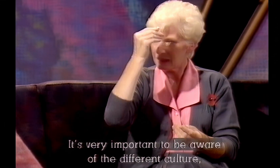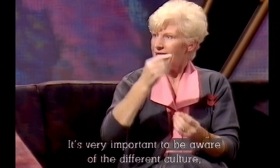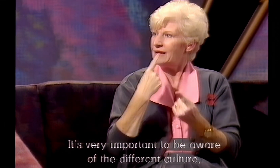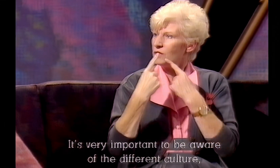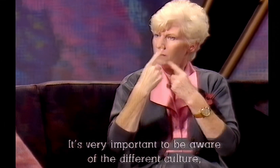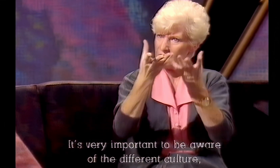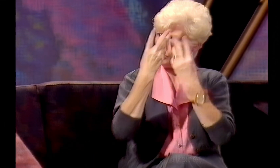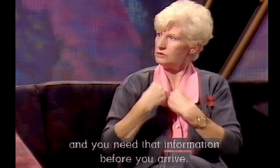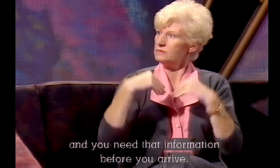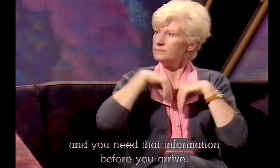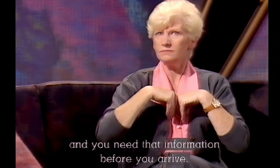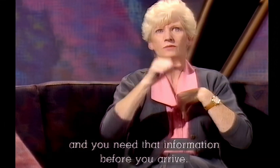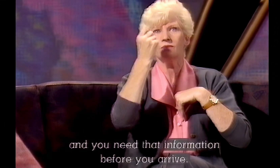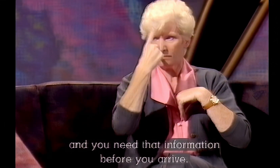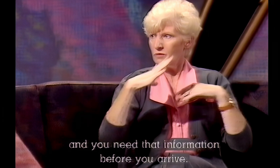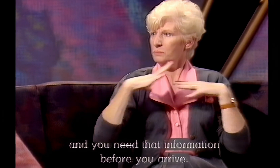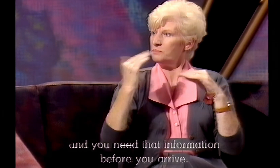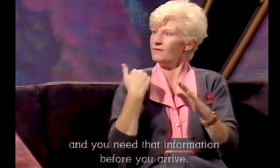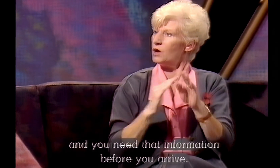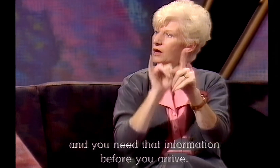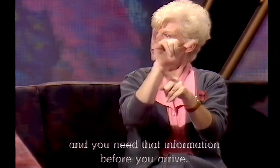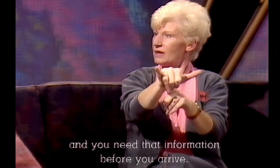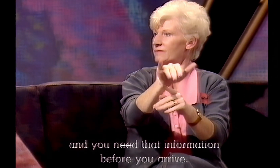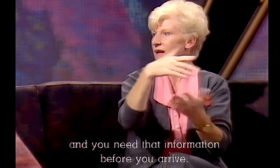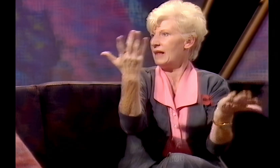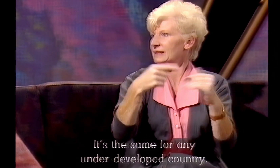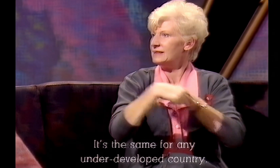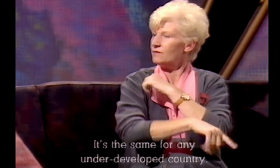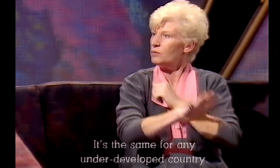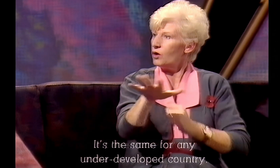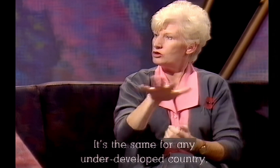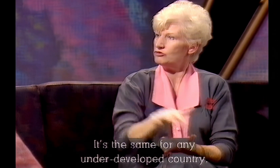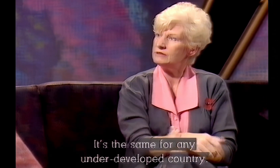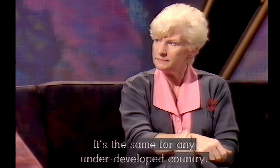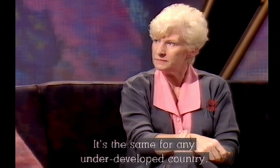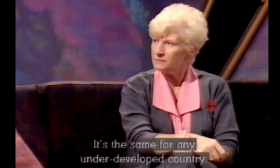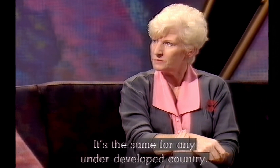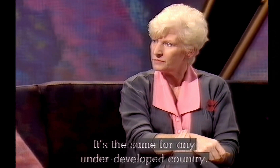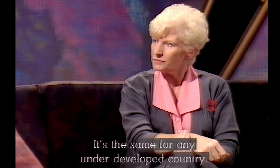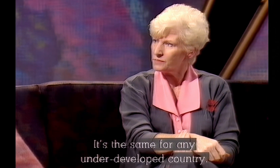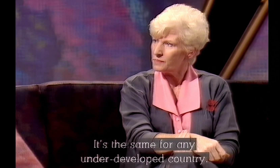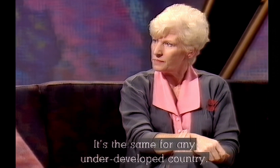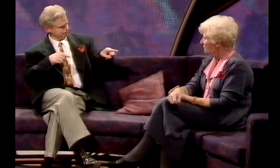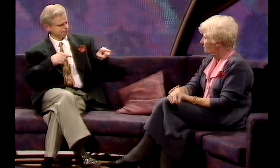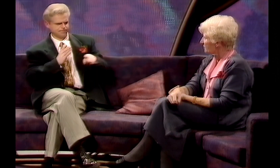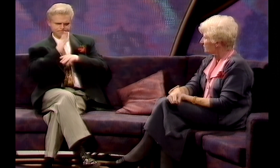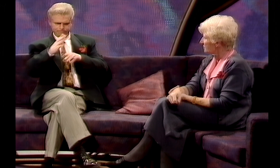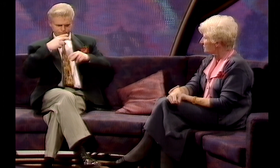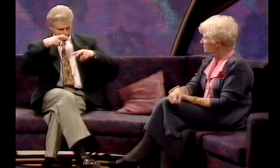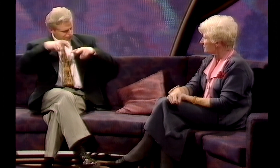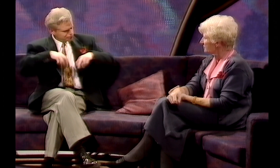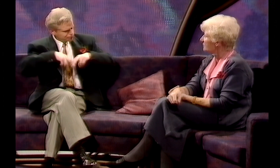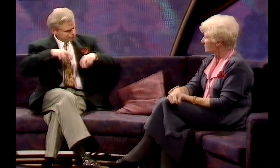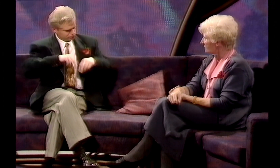So it's very important to be aware of the culture. And if you have that information before you arrive, the same for any underdeveloped country.